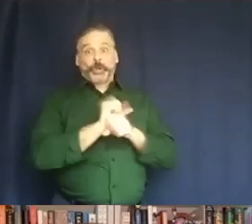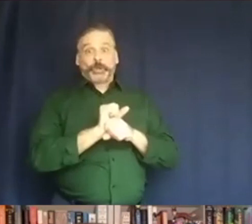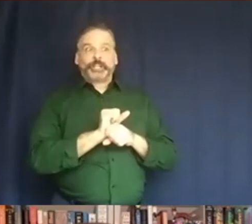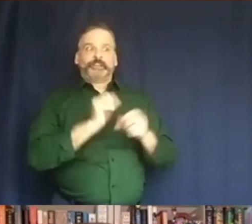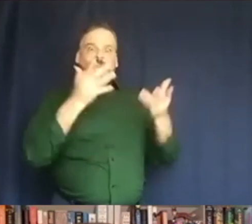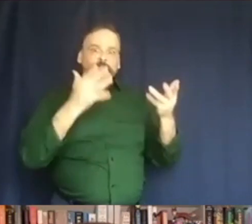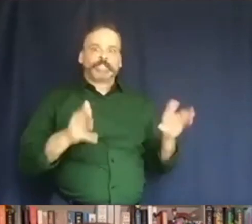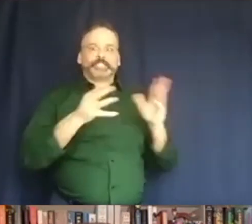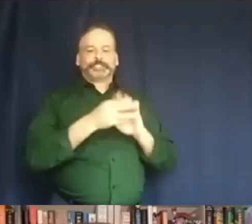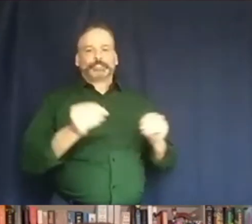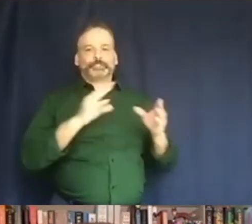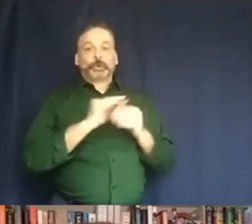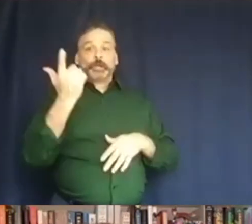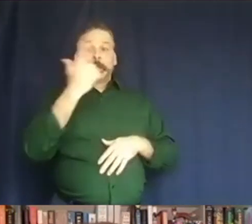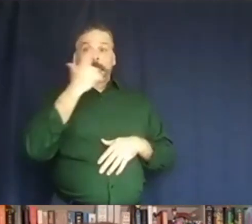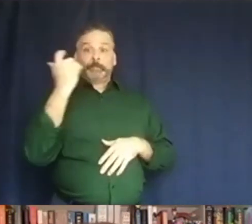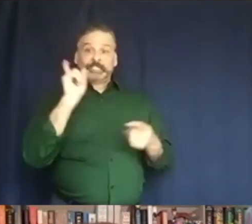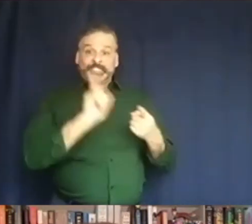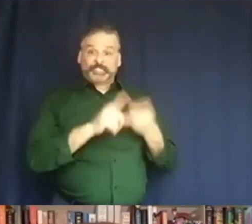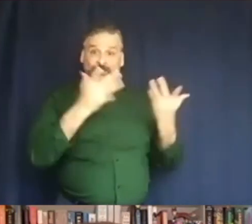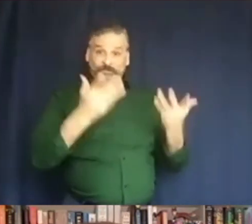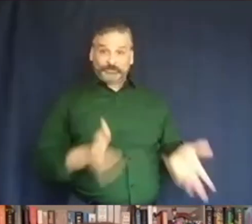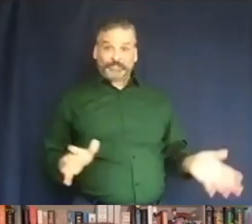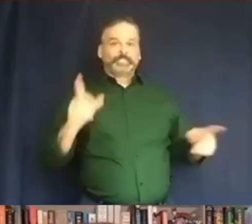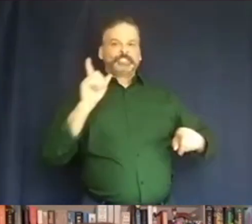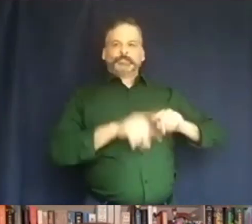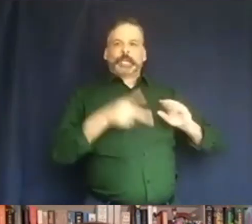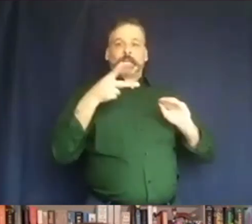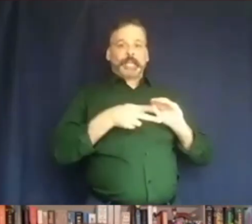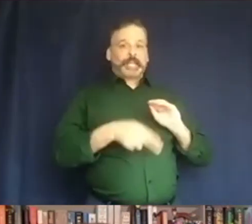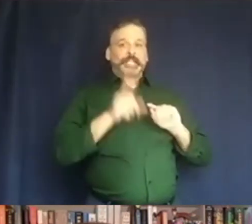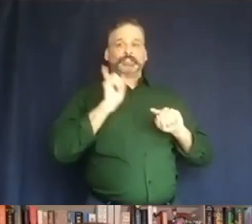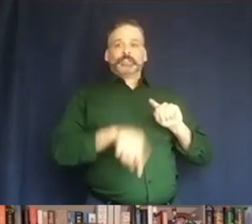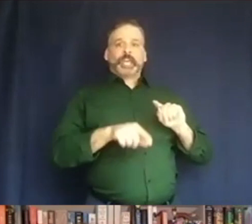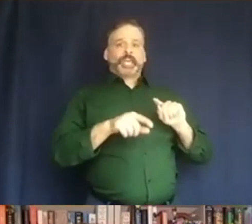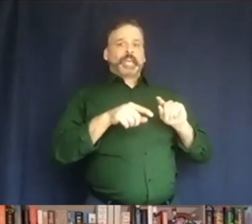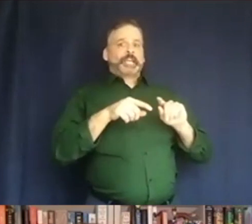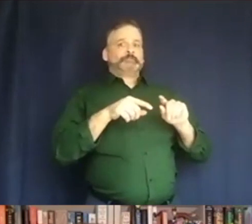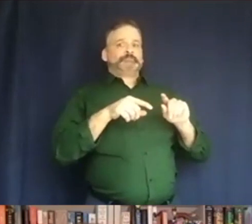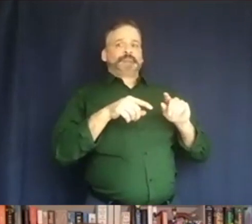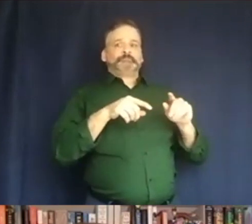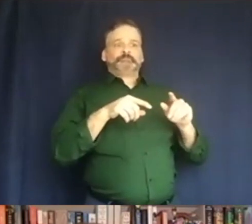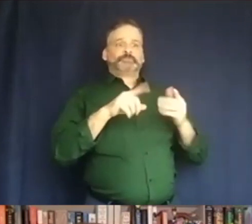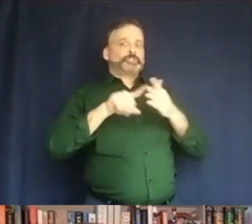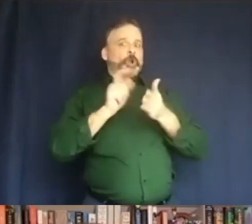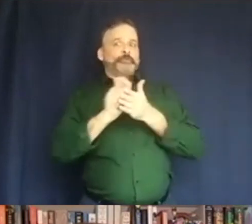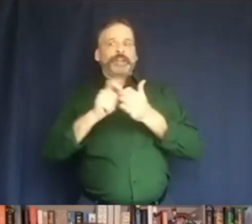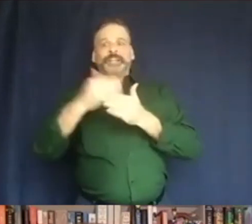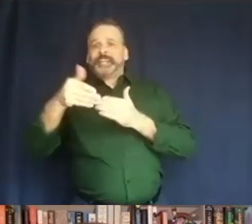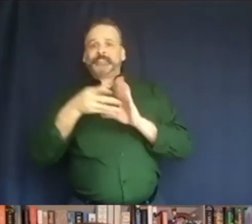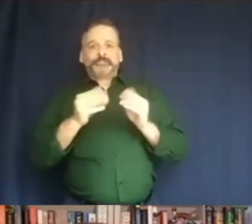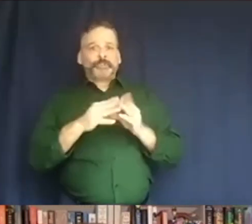that story, because until you do, you can't edit it, you can't move on to the next story, really. You have to